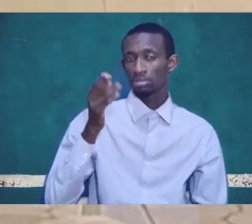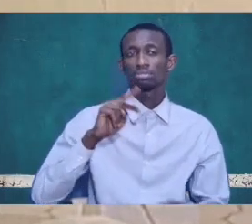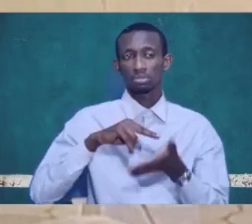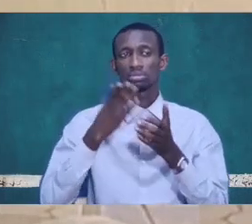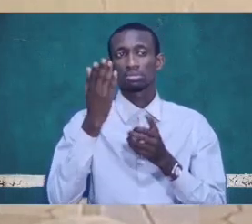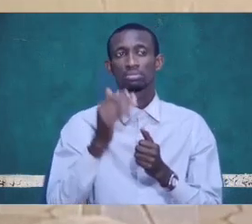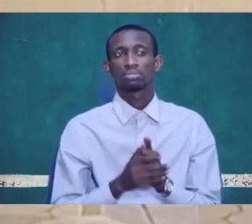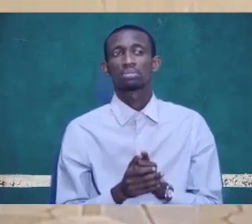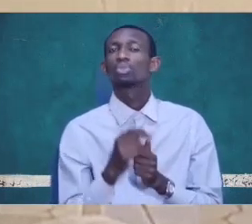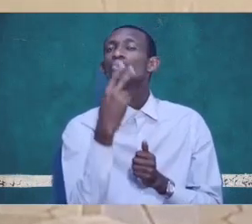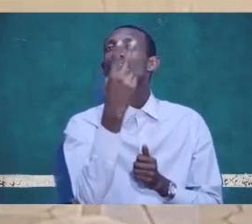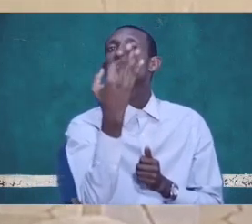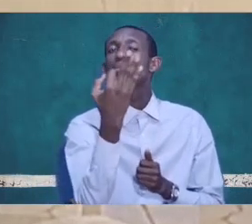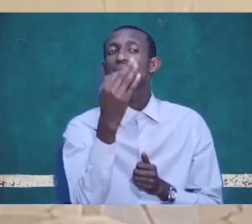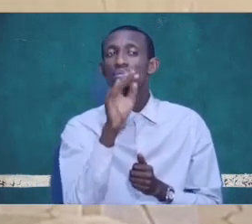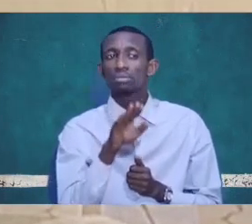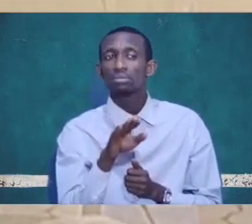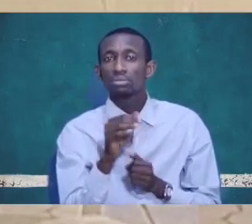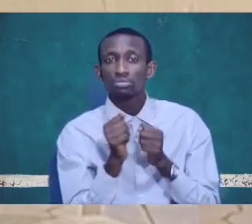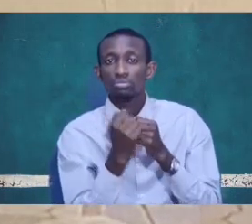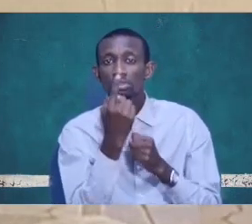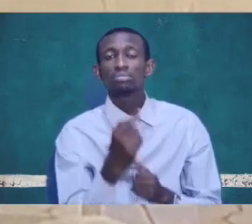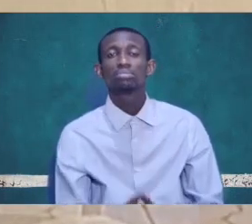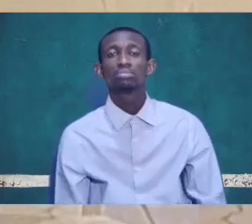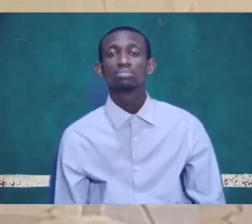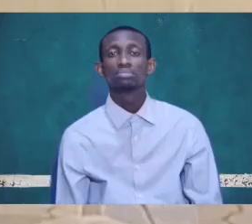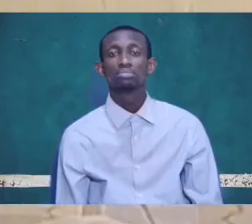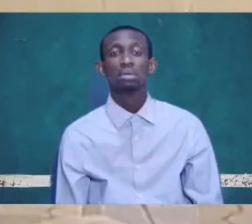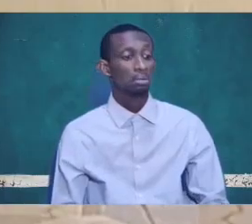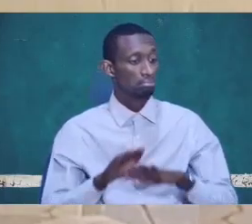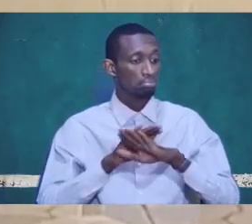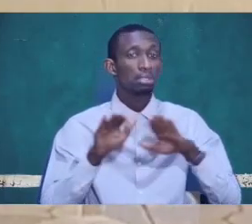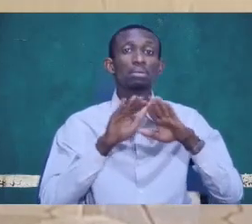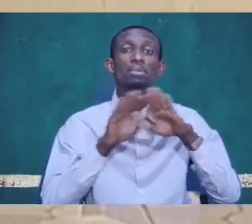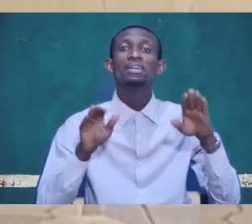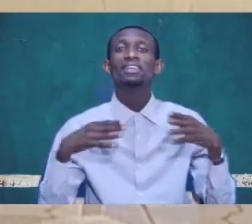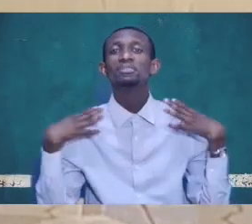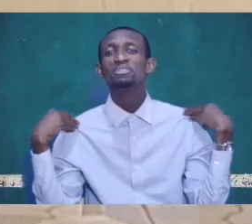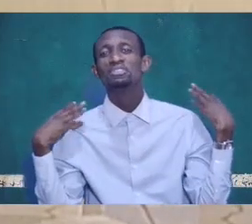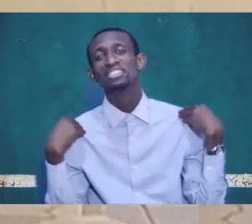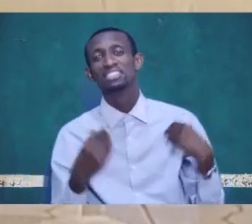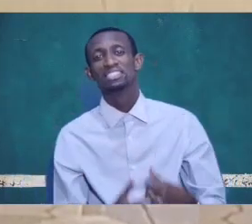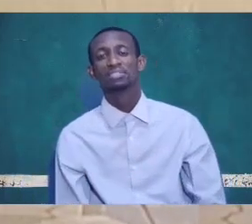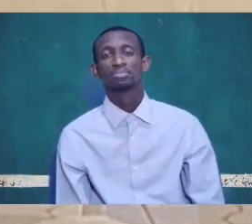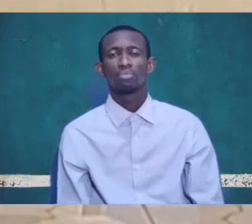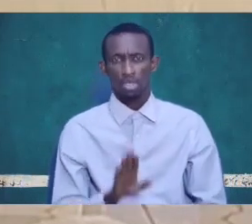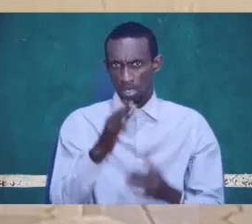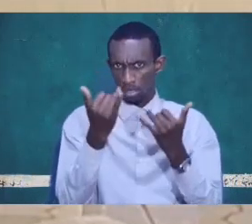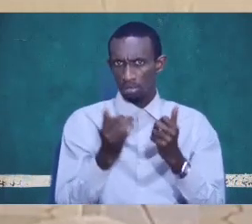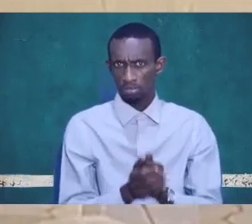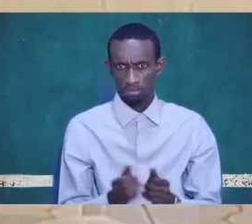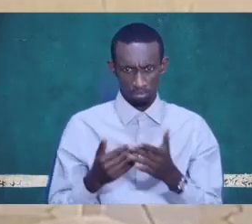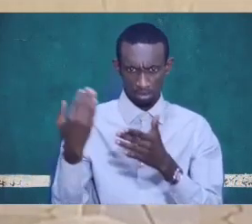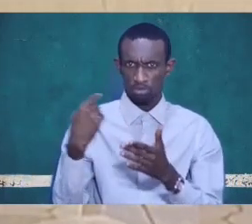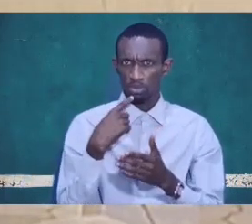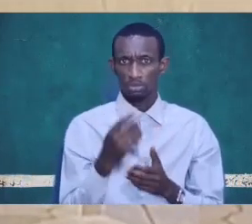this, 23 and 11. And we are done with the exercise. Now, we have been